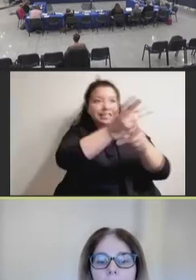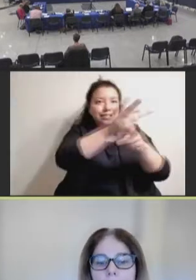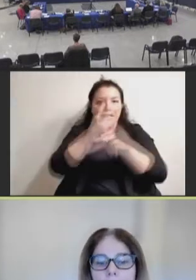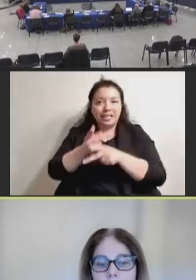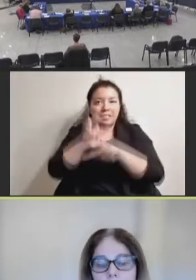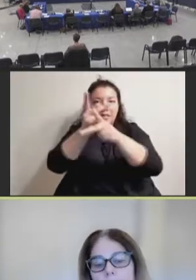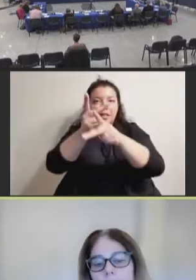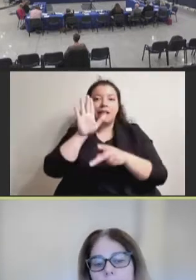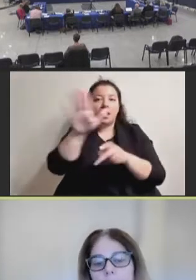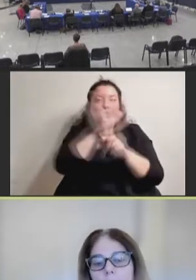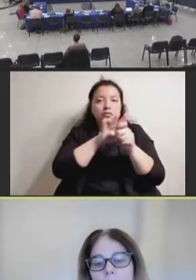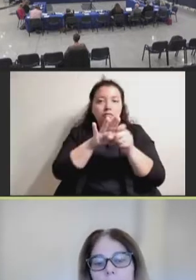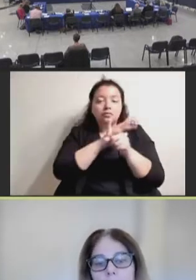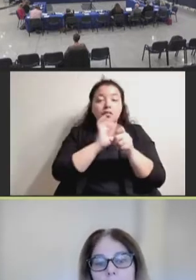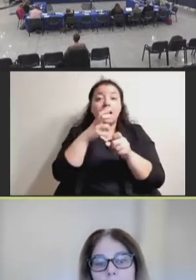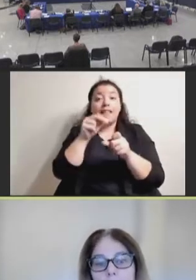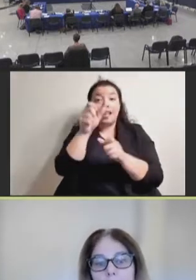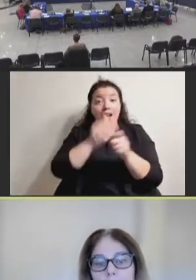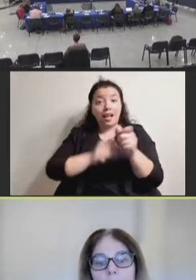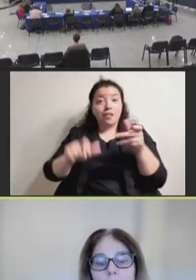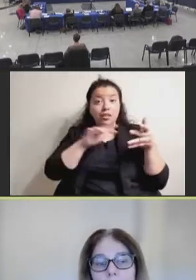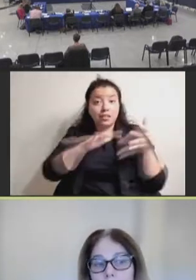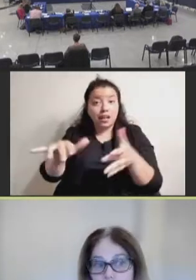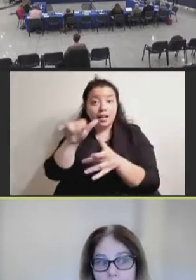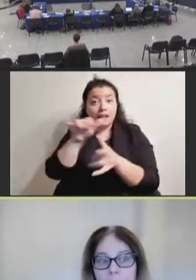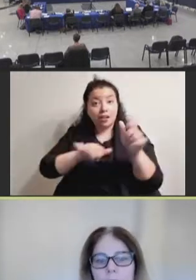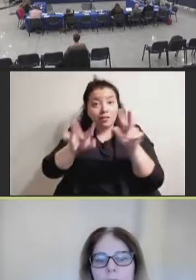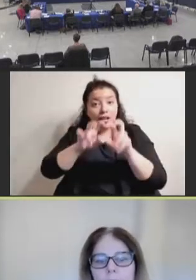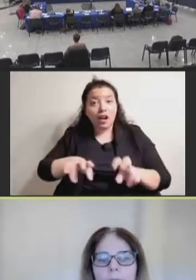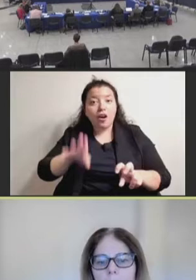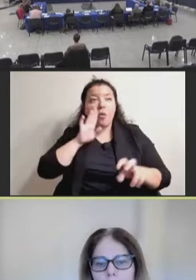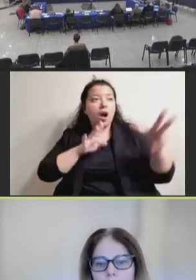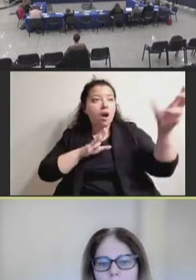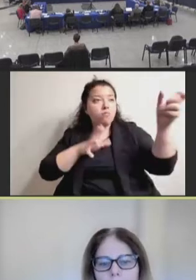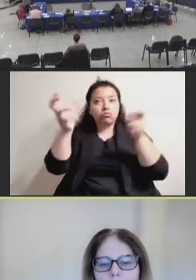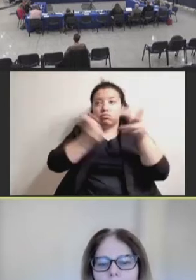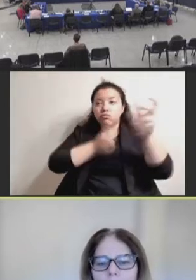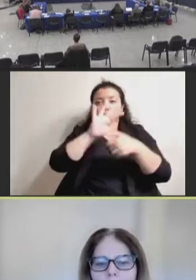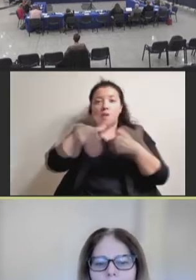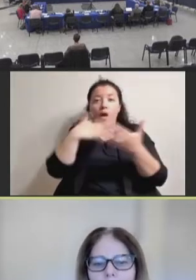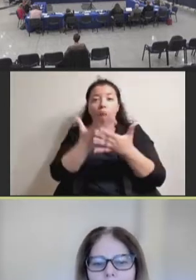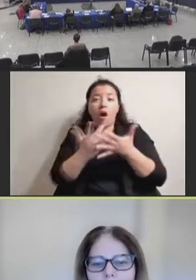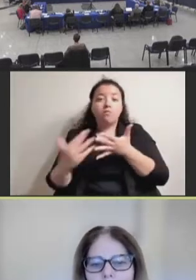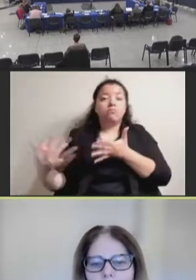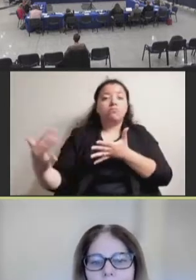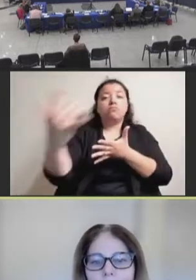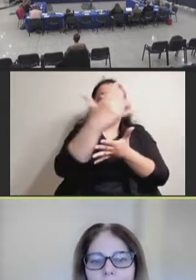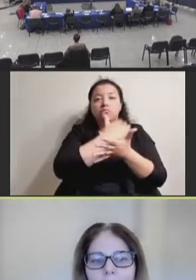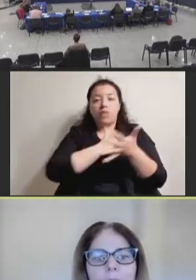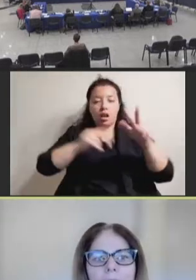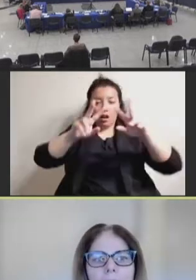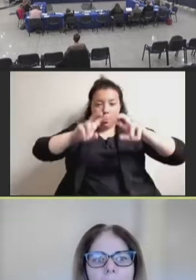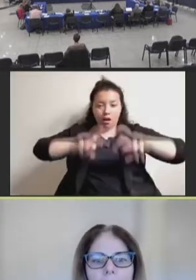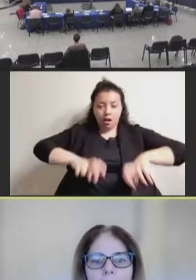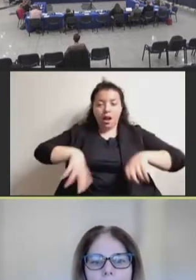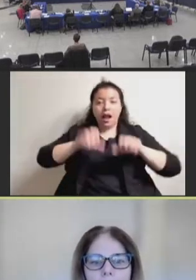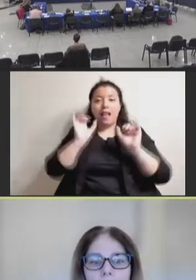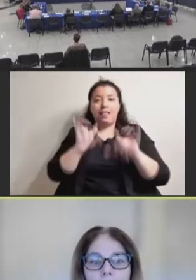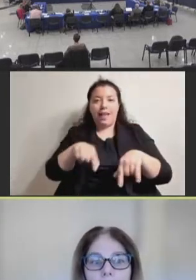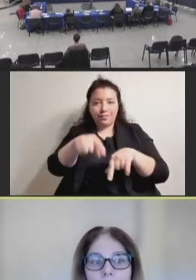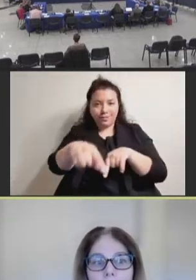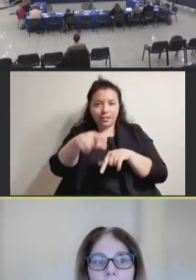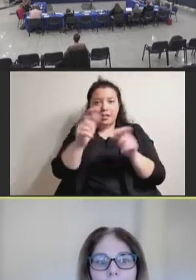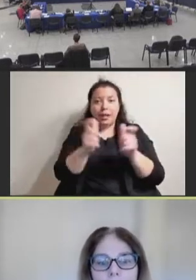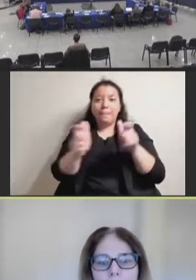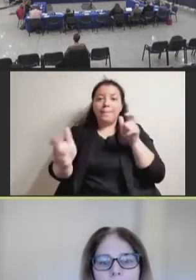each analysis in each study, we do a centralized sort of data pull from this, what you can see represented by this big computer in the middle. And then that data that's